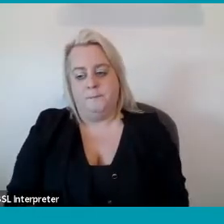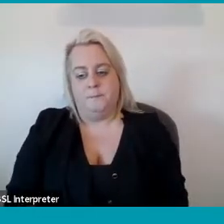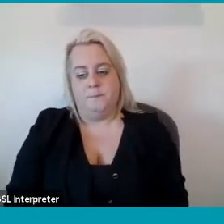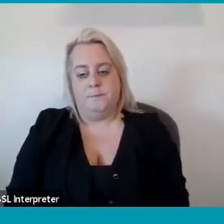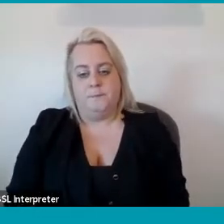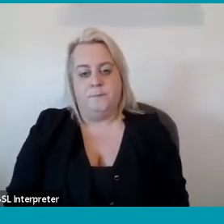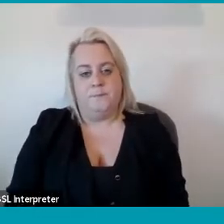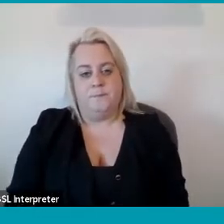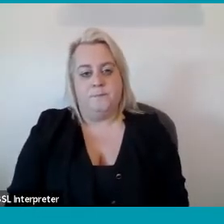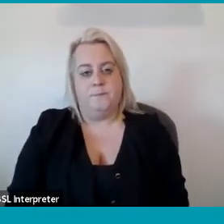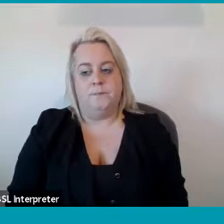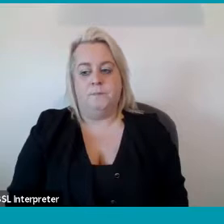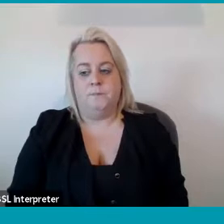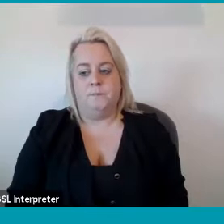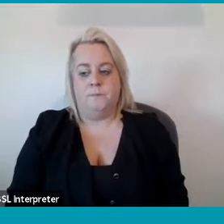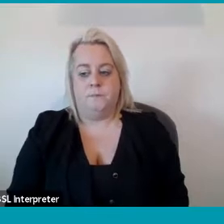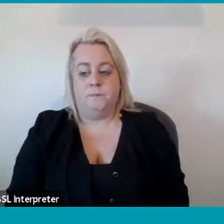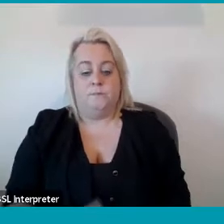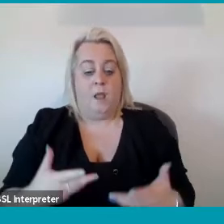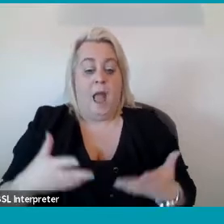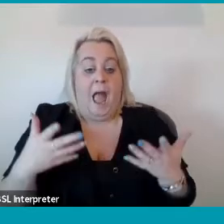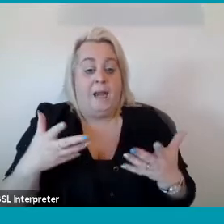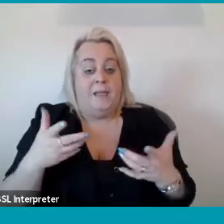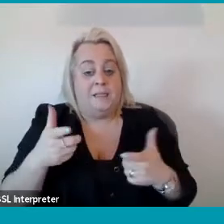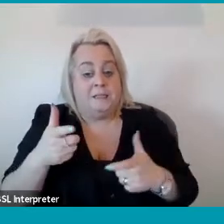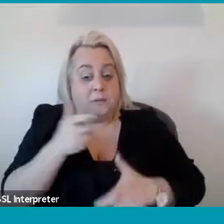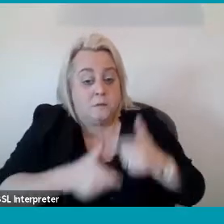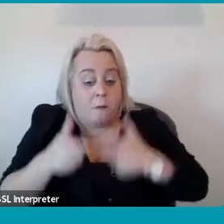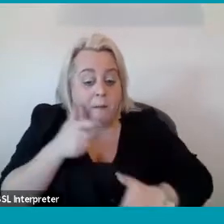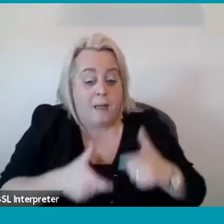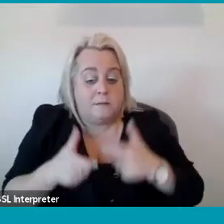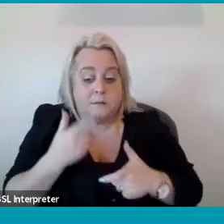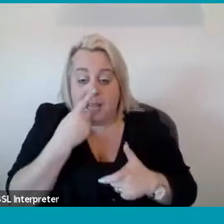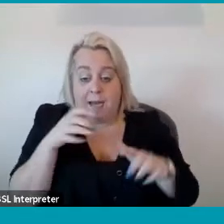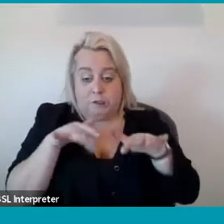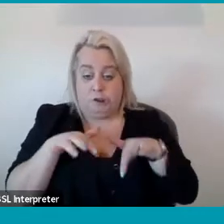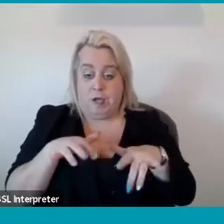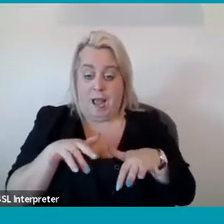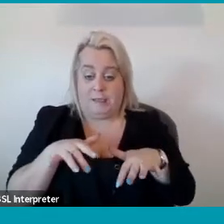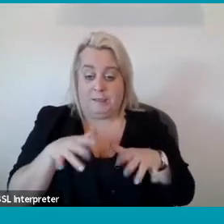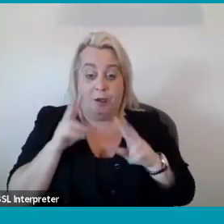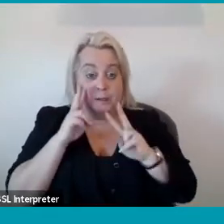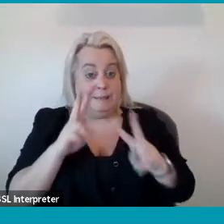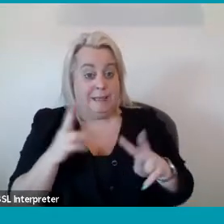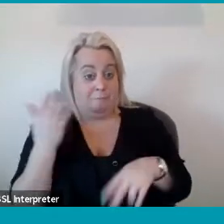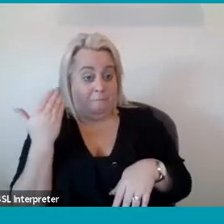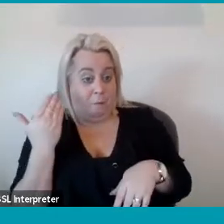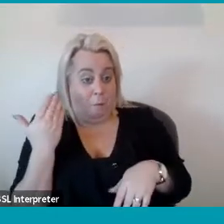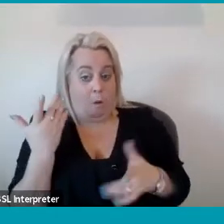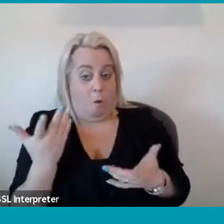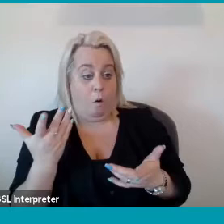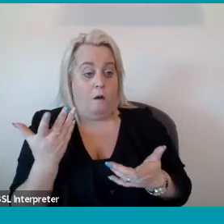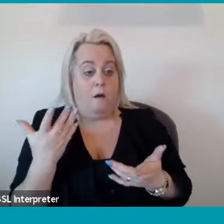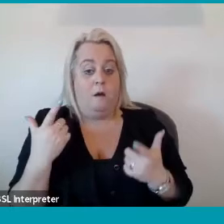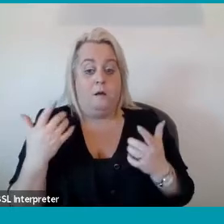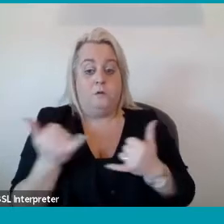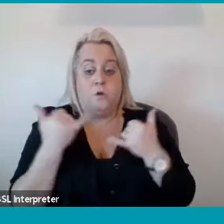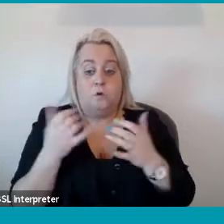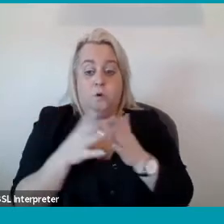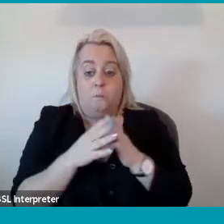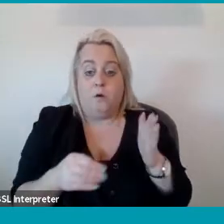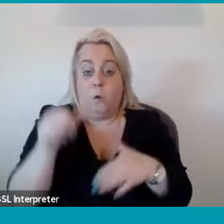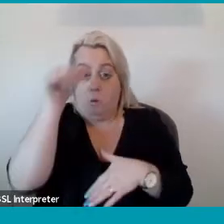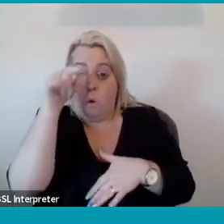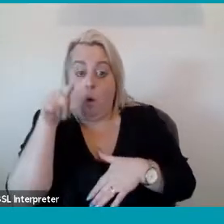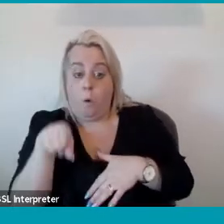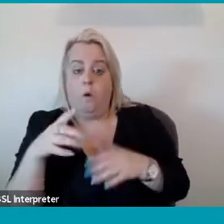So I just wondered if you wanted to put in the chat whether this is something that you've come across before. Am I telling you about the social model that you already know? Or is it